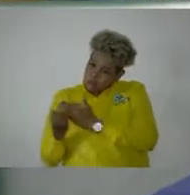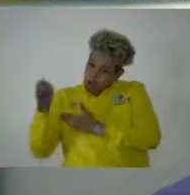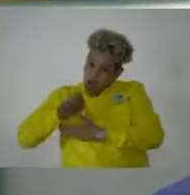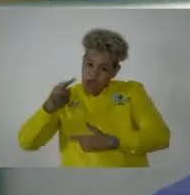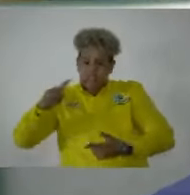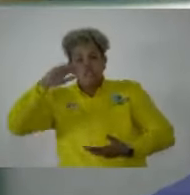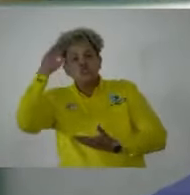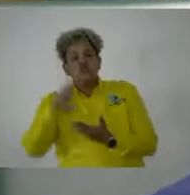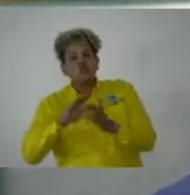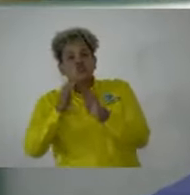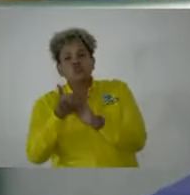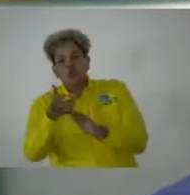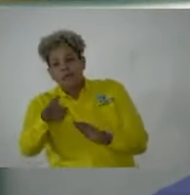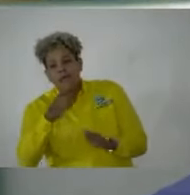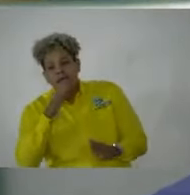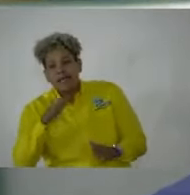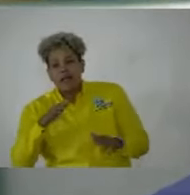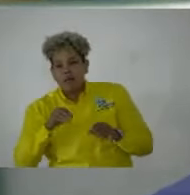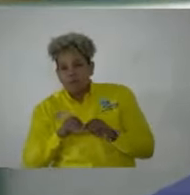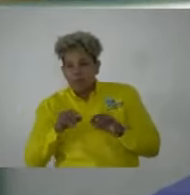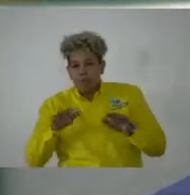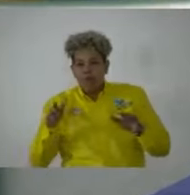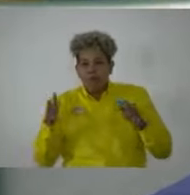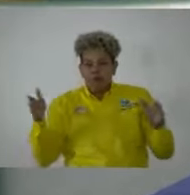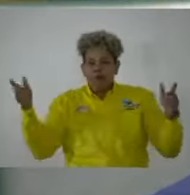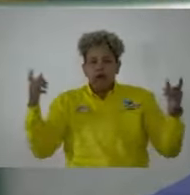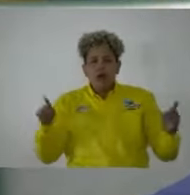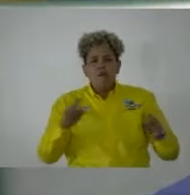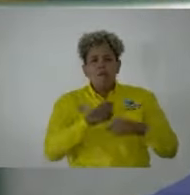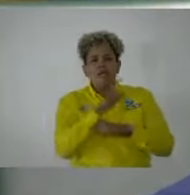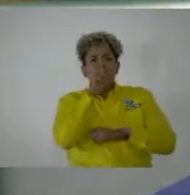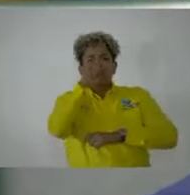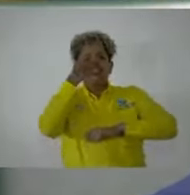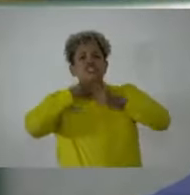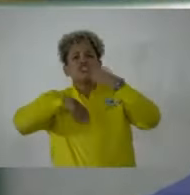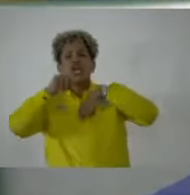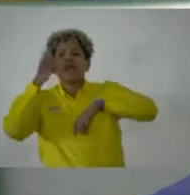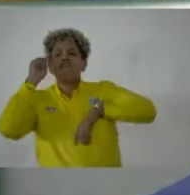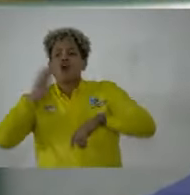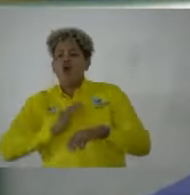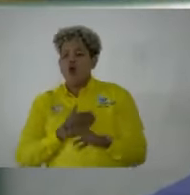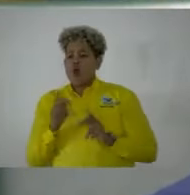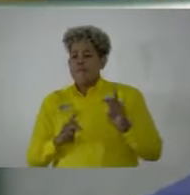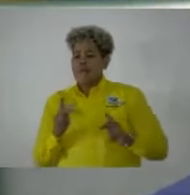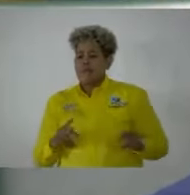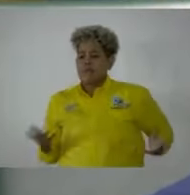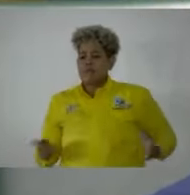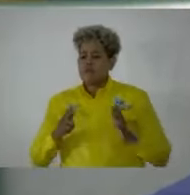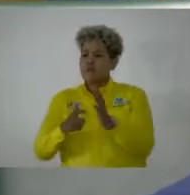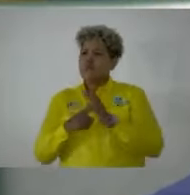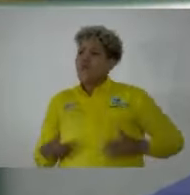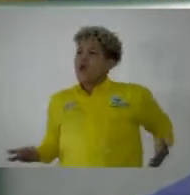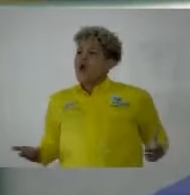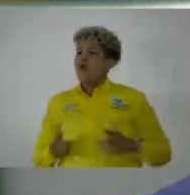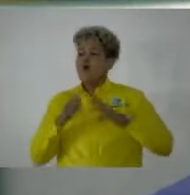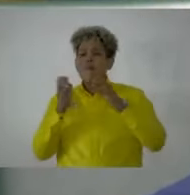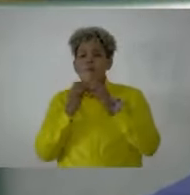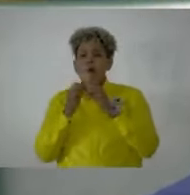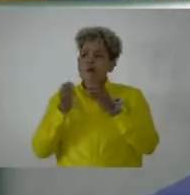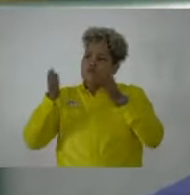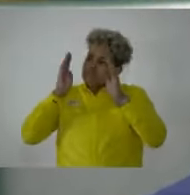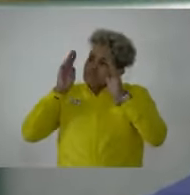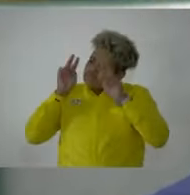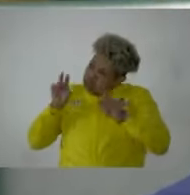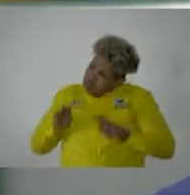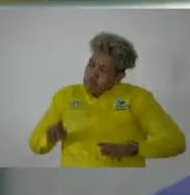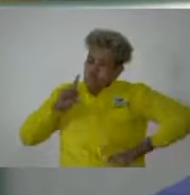to reduce Jamaica's carbon footprint. Making real change for our people requires much greater attention